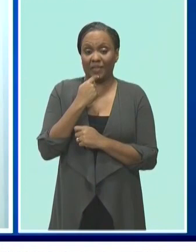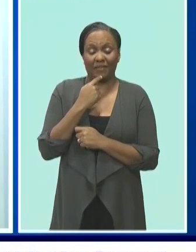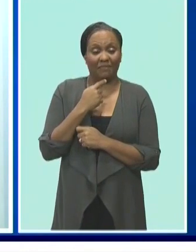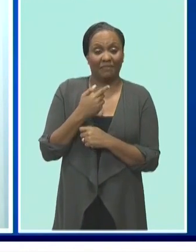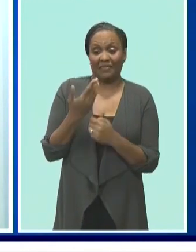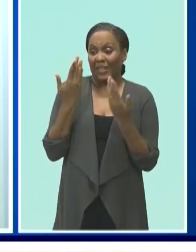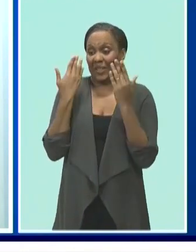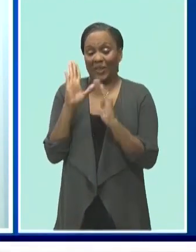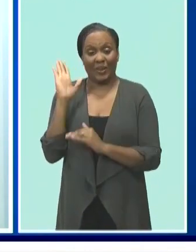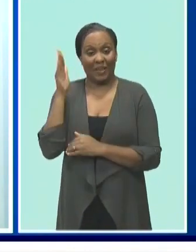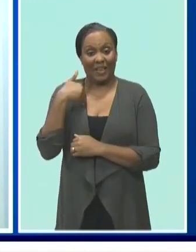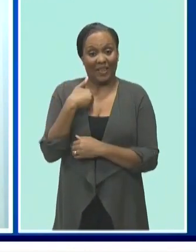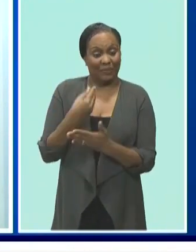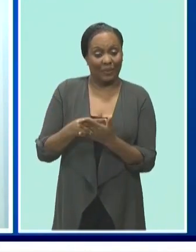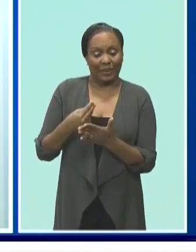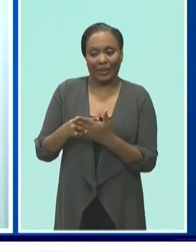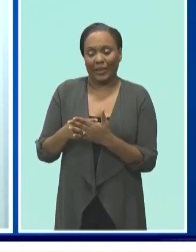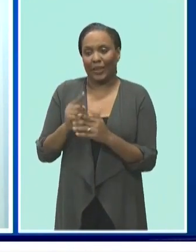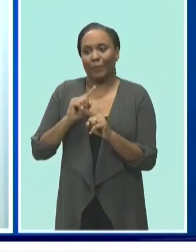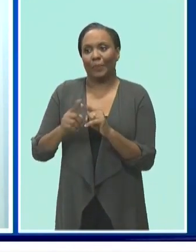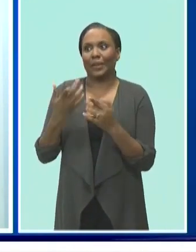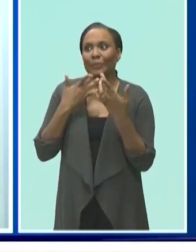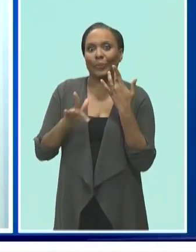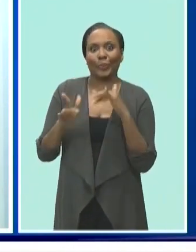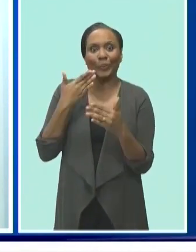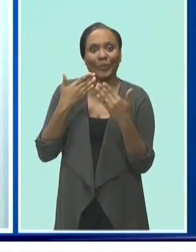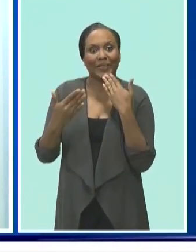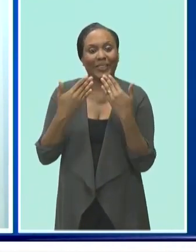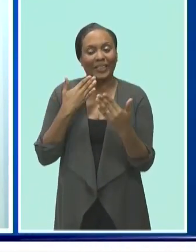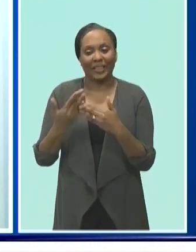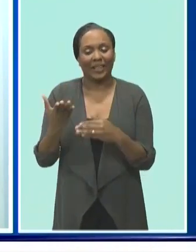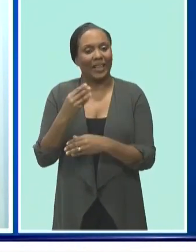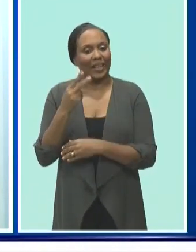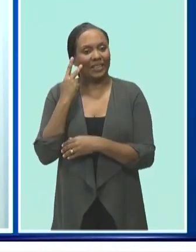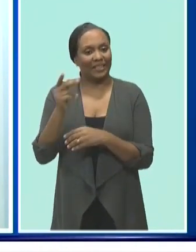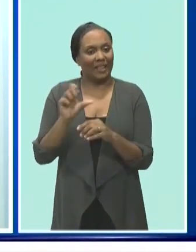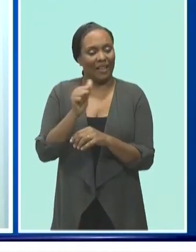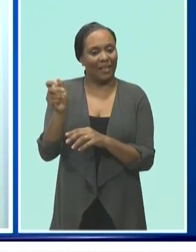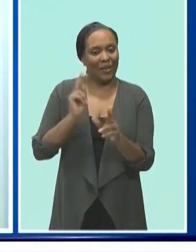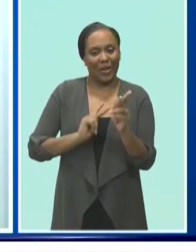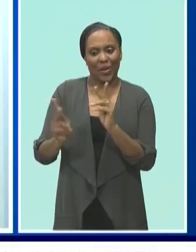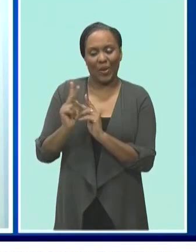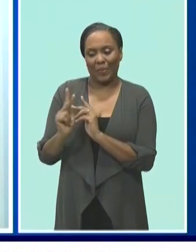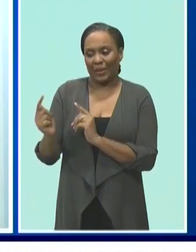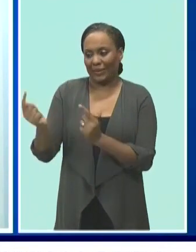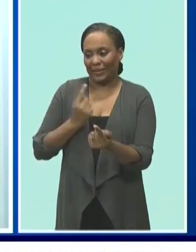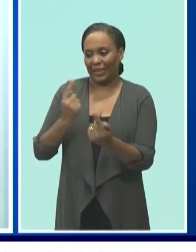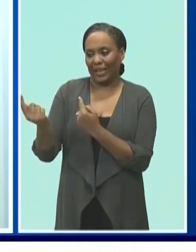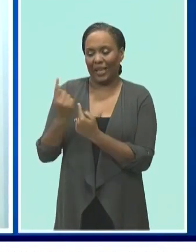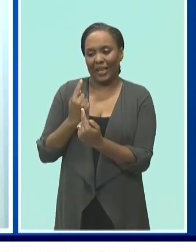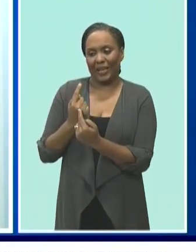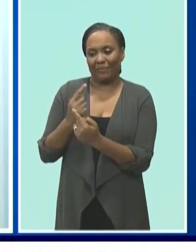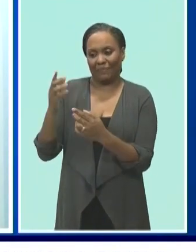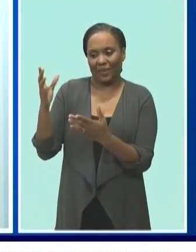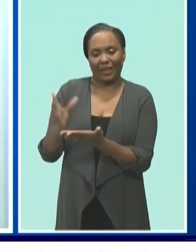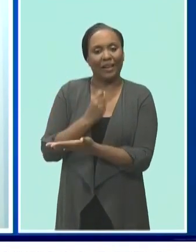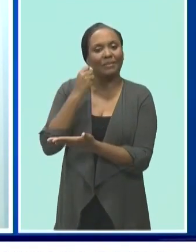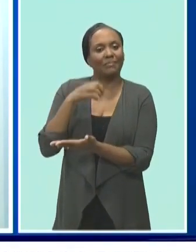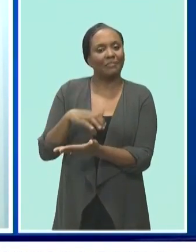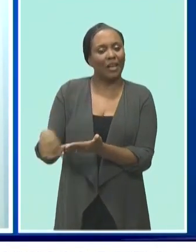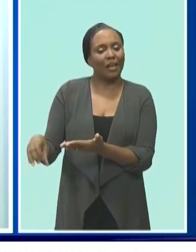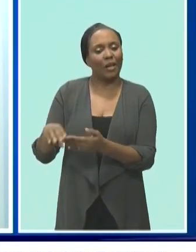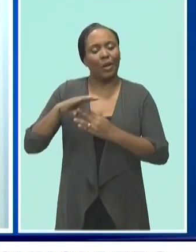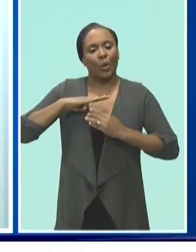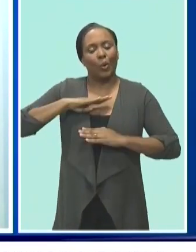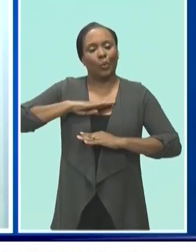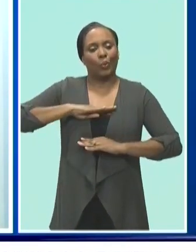money back, but they're here today seeing other persons receive checks, and that in a sense have brought some measure of comfort